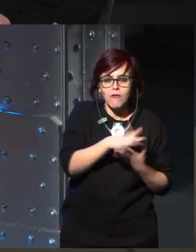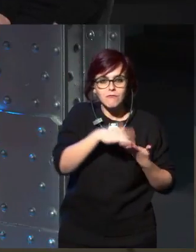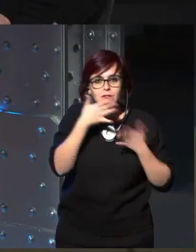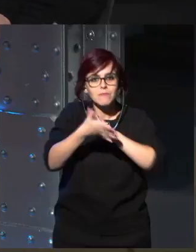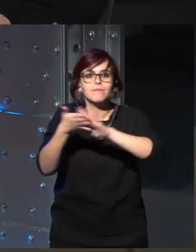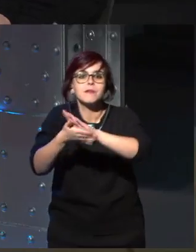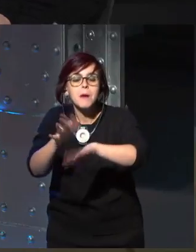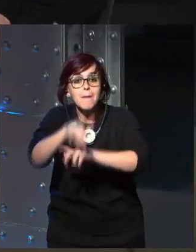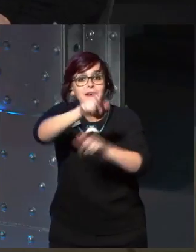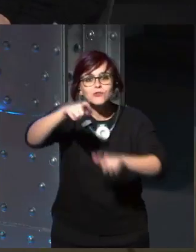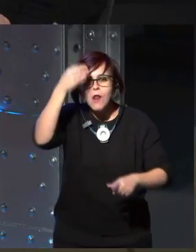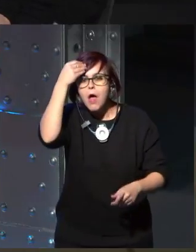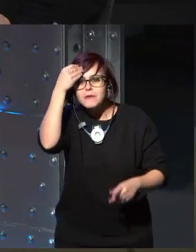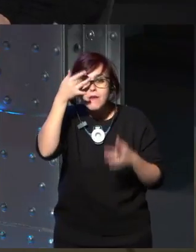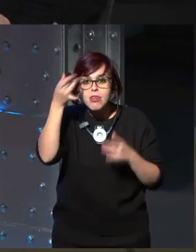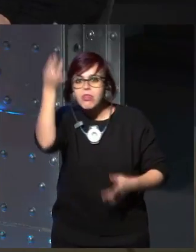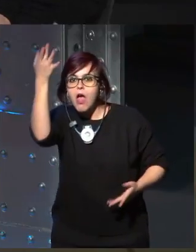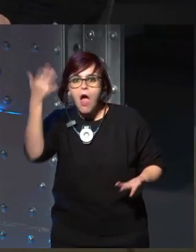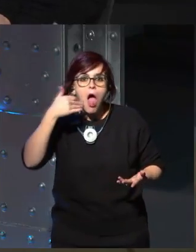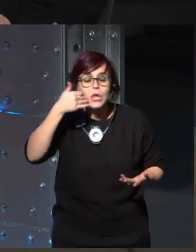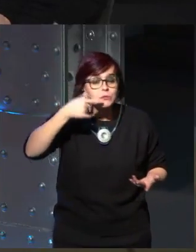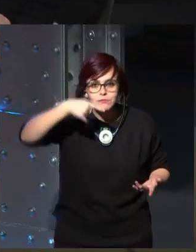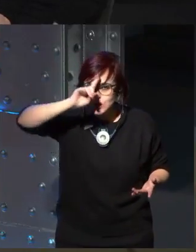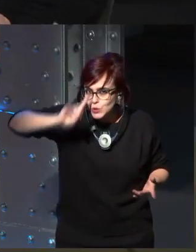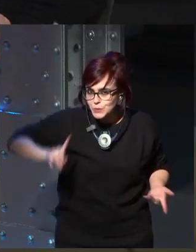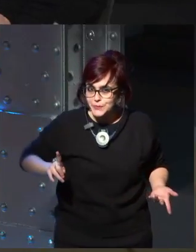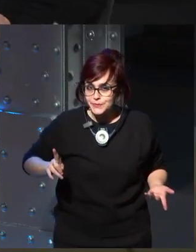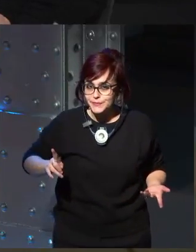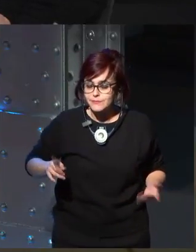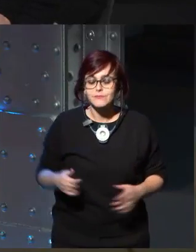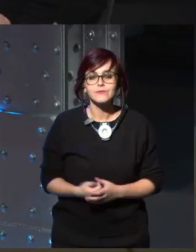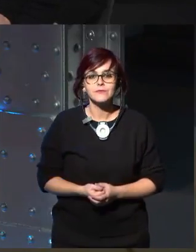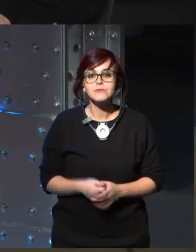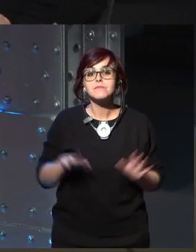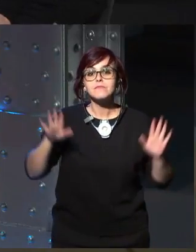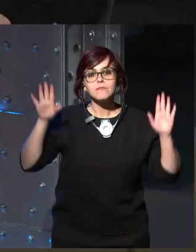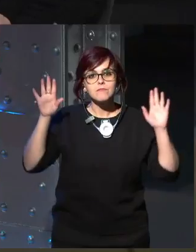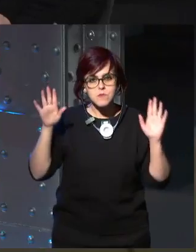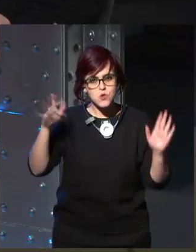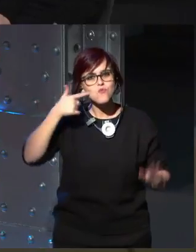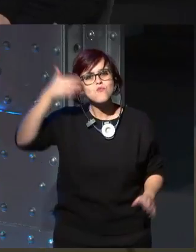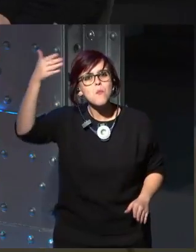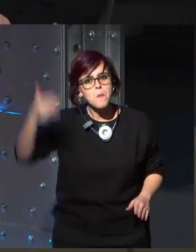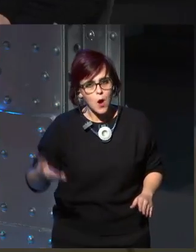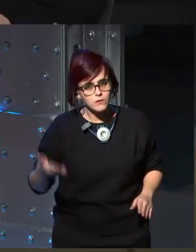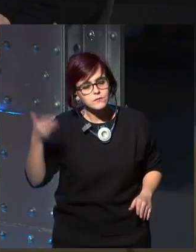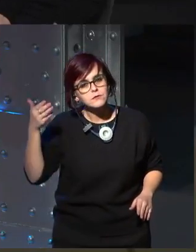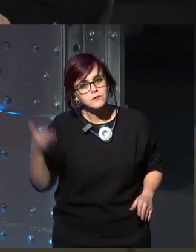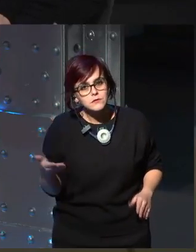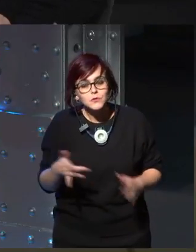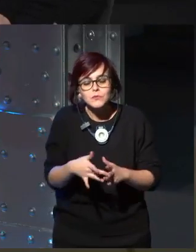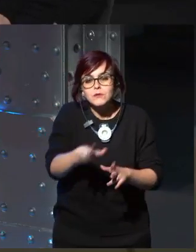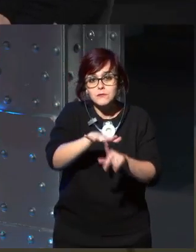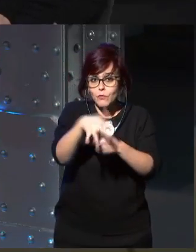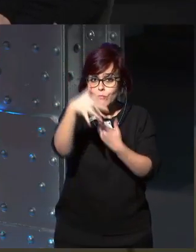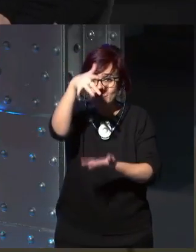just don't know. But it was interesting to me to really try to get behind and figure out like what might have been going through their heads. In